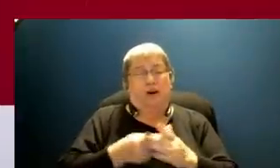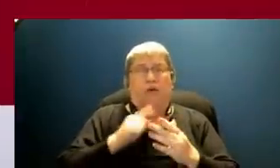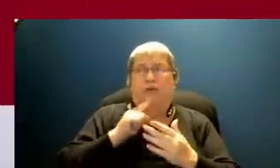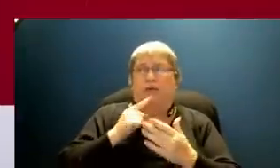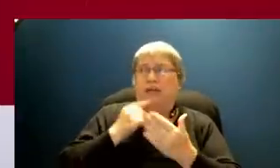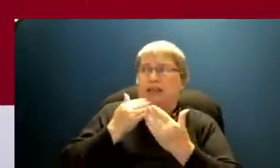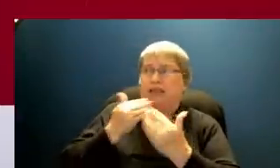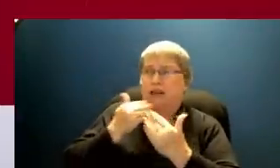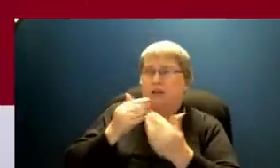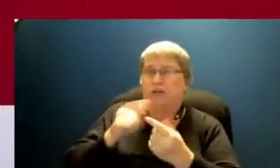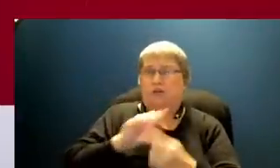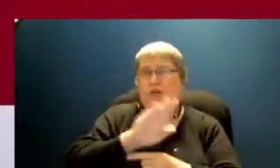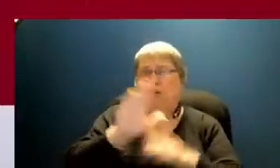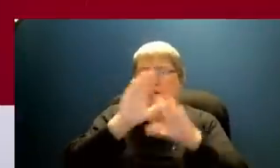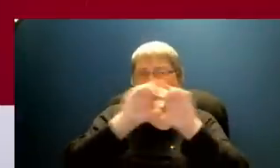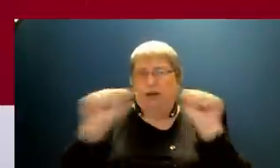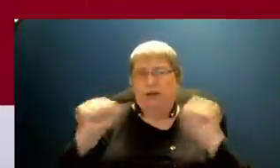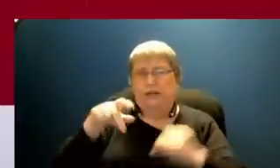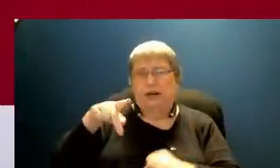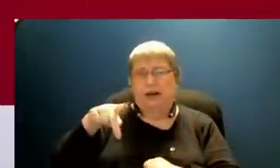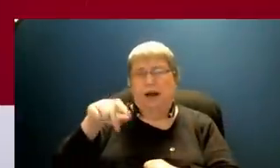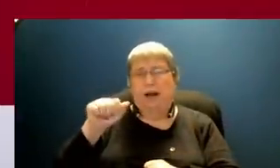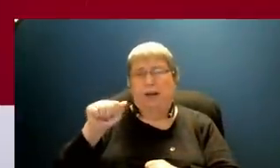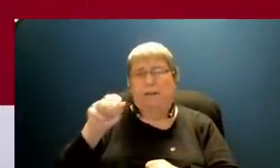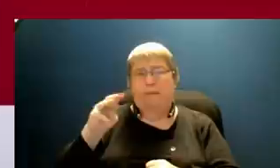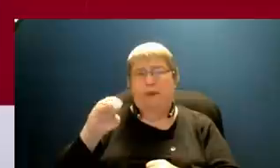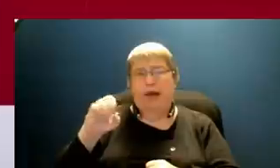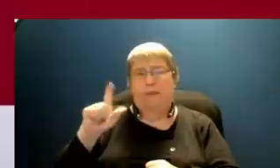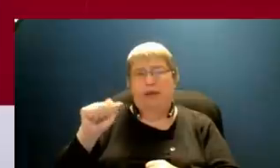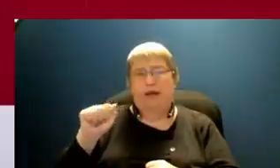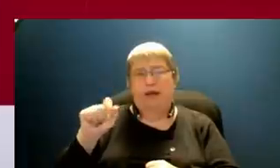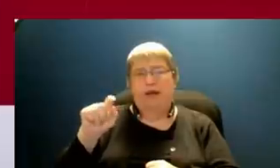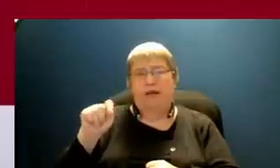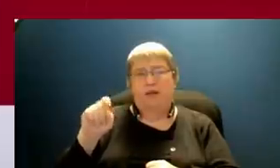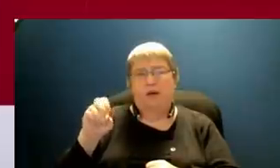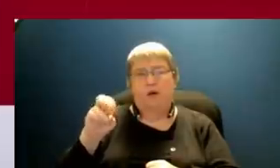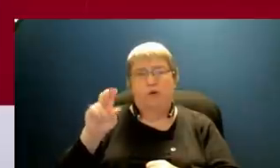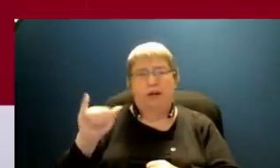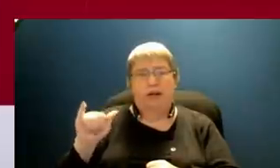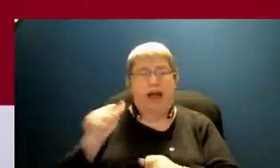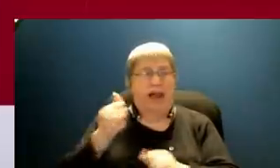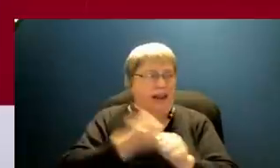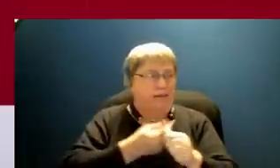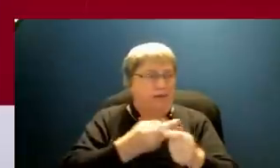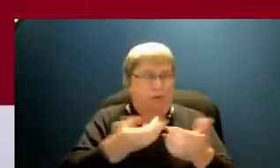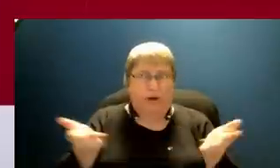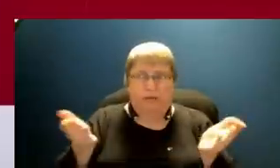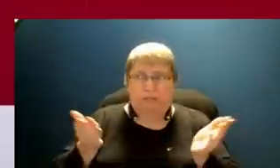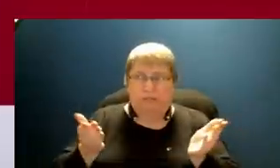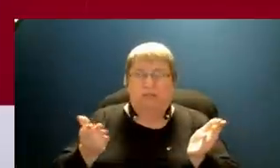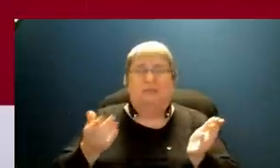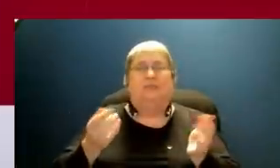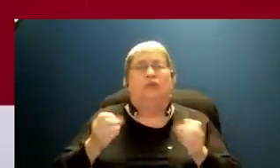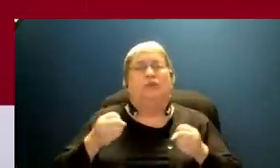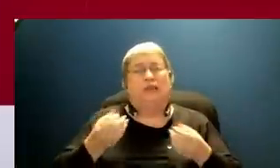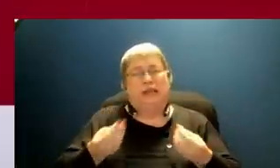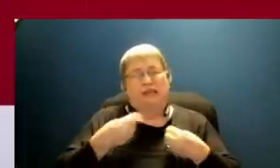Pamela Tony, and everyone in the CSU Global Commencement Committee for giving me the opportunity to speak to you all